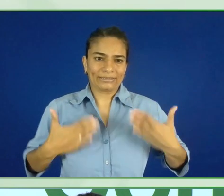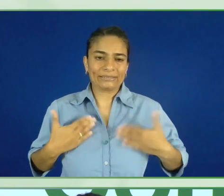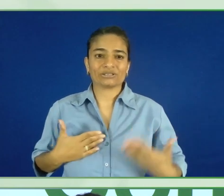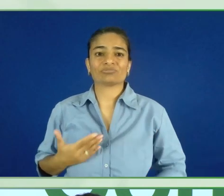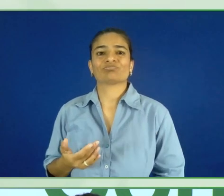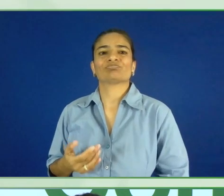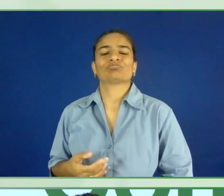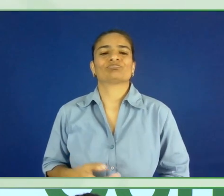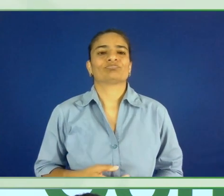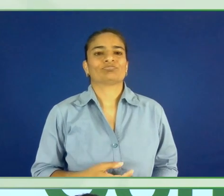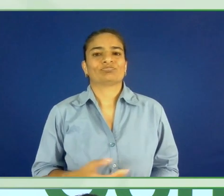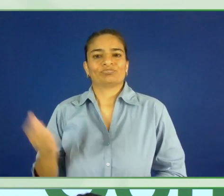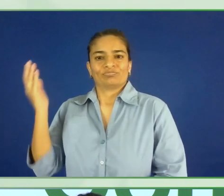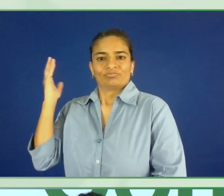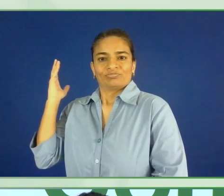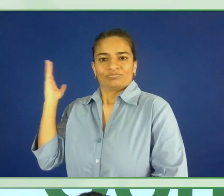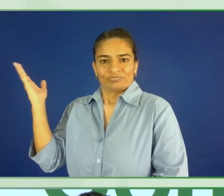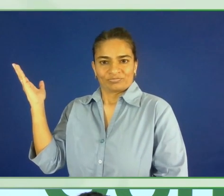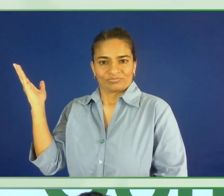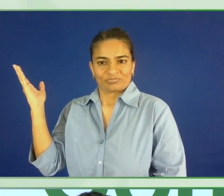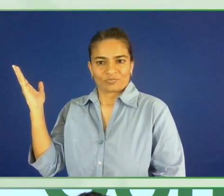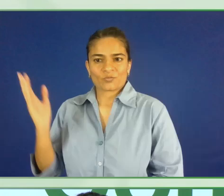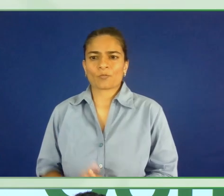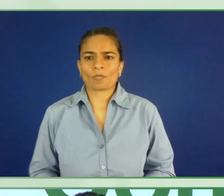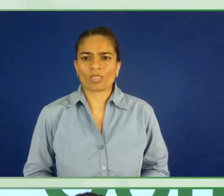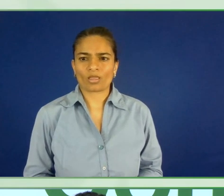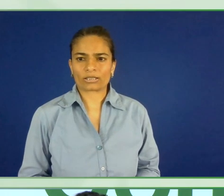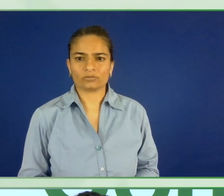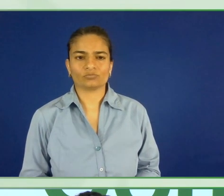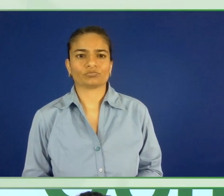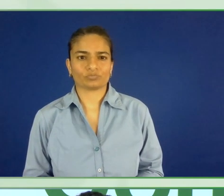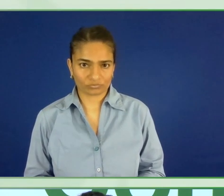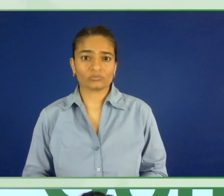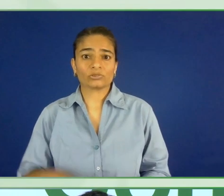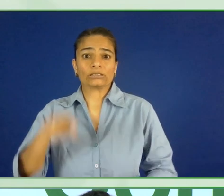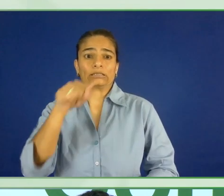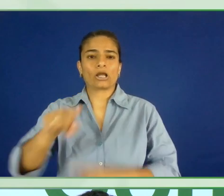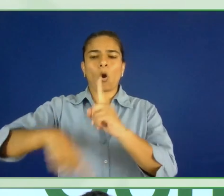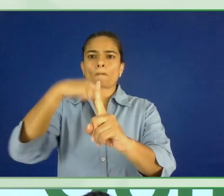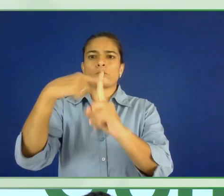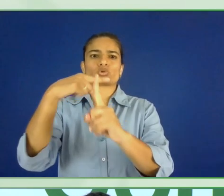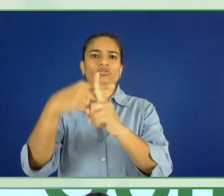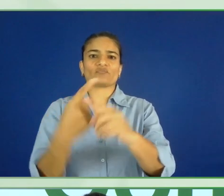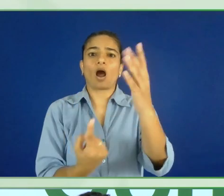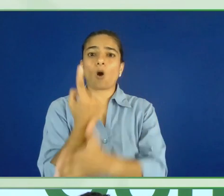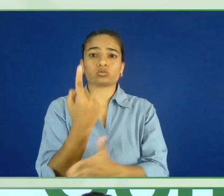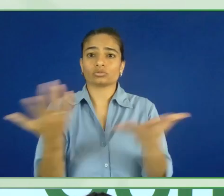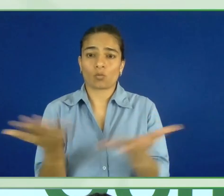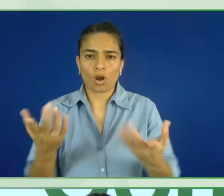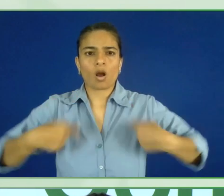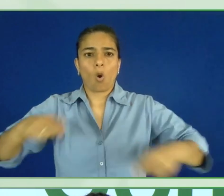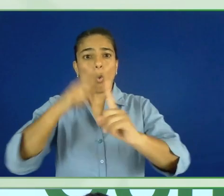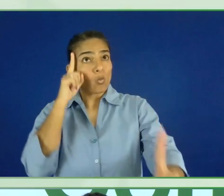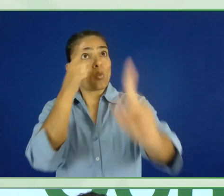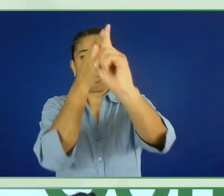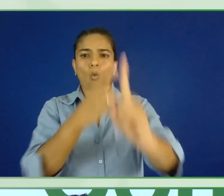And really, there are many positive outcomes, and our goal is obviously to support career exploration and a career determination for